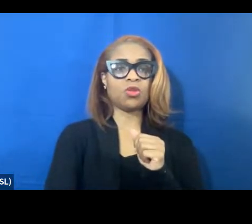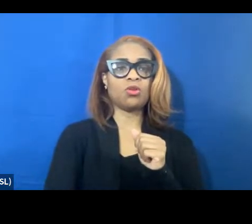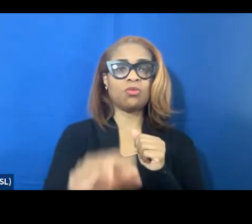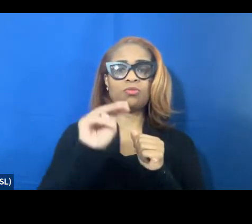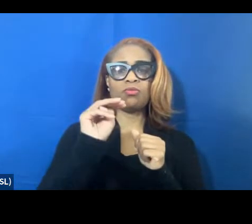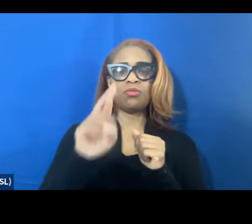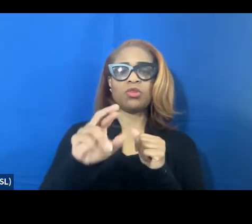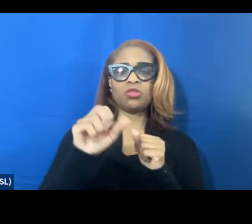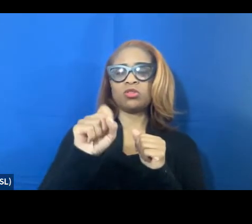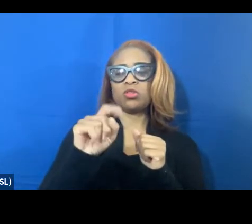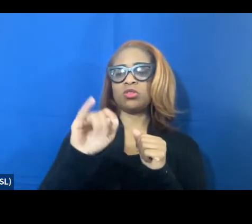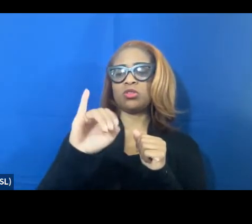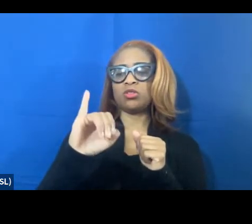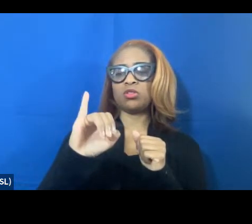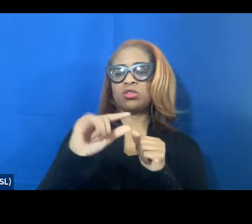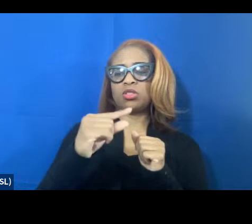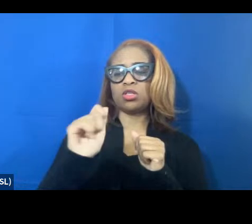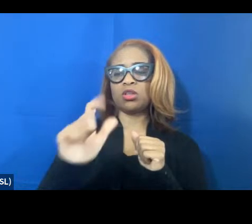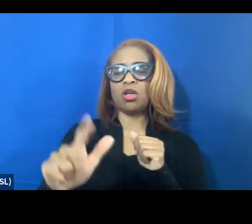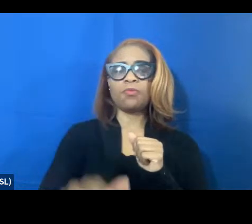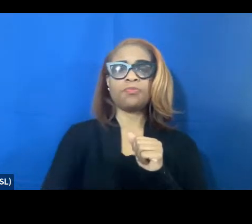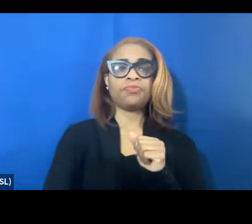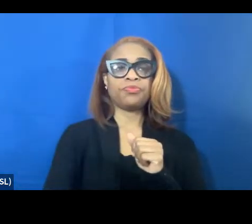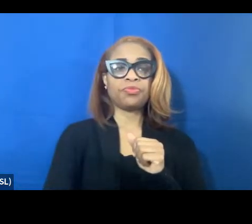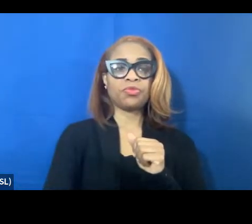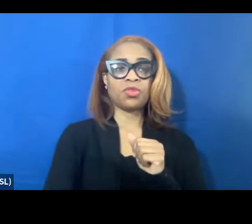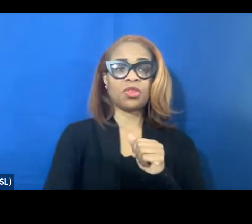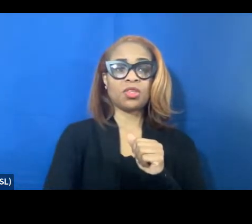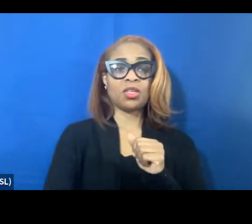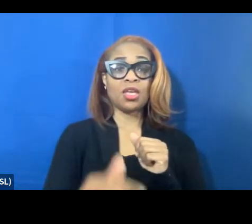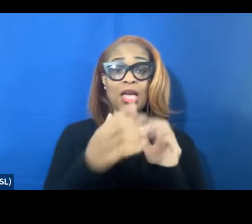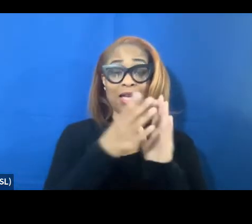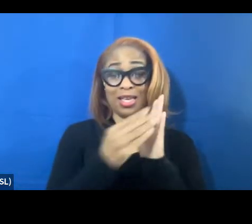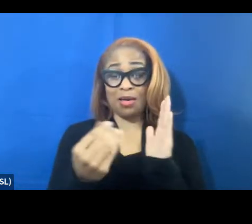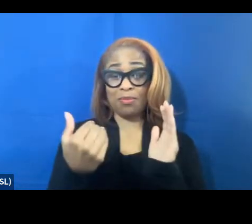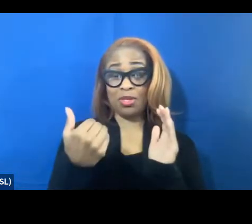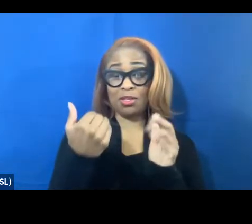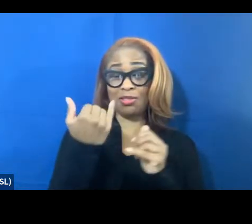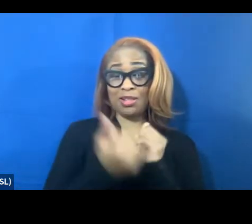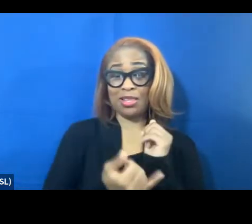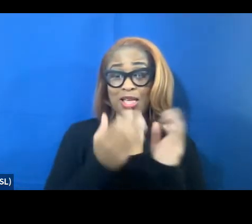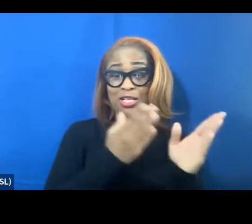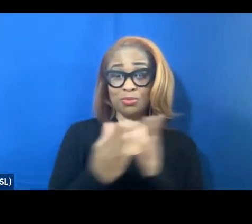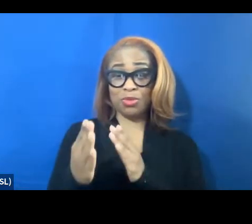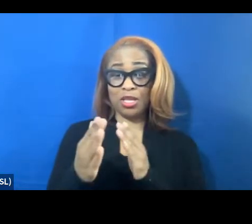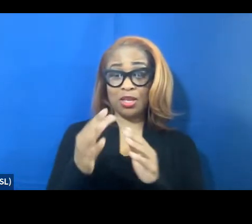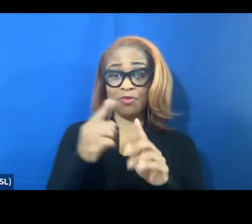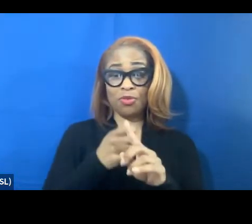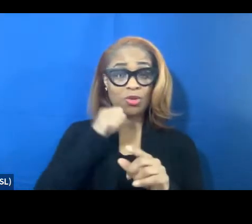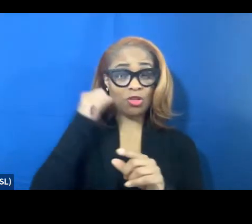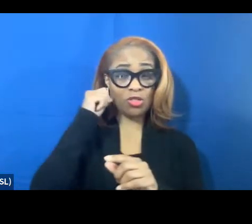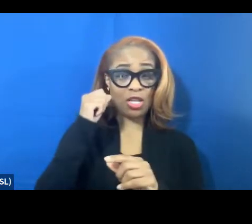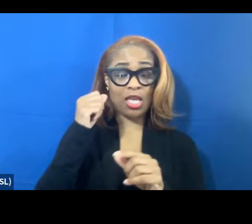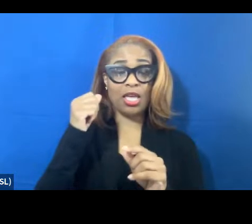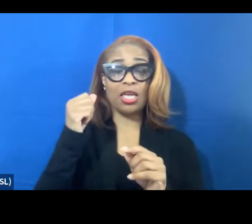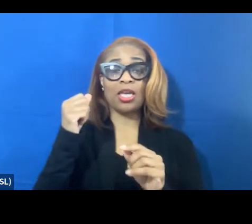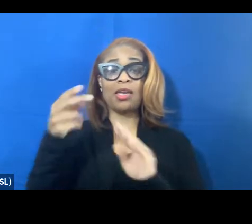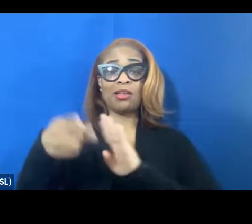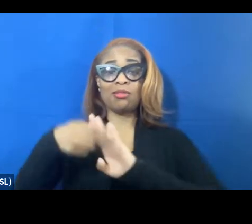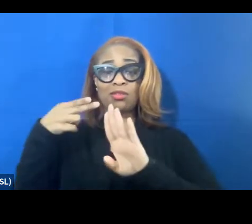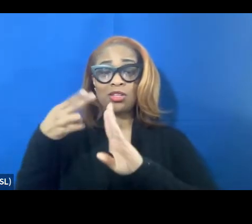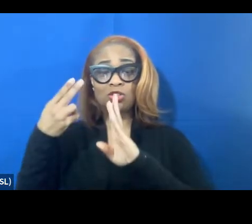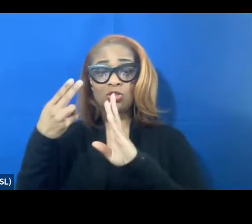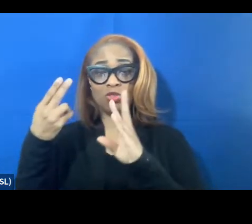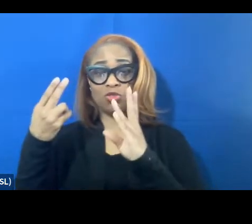before we get started i made a copy of the last plan we worked on yesterday gave it today's date is that where we're going to start a new